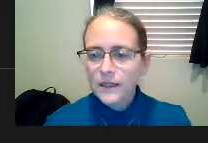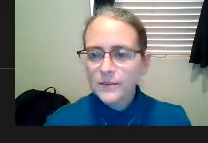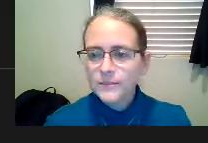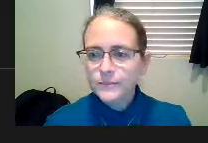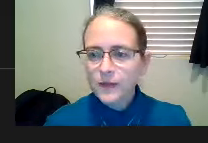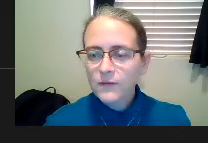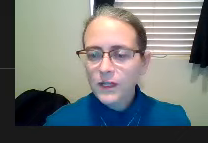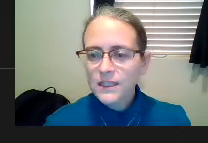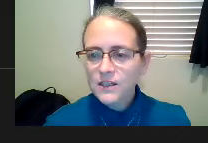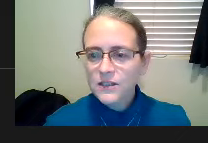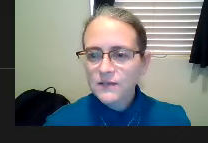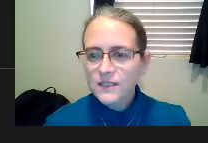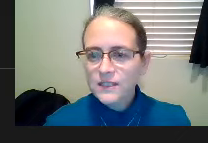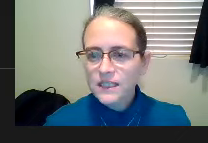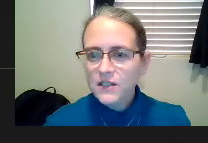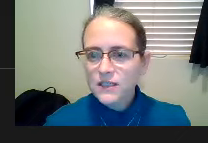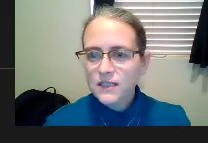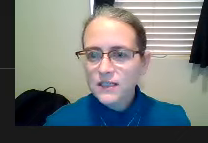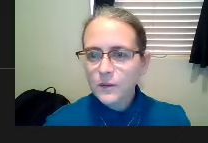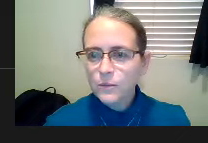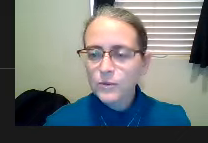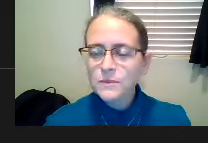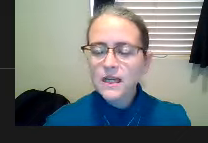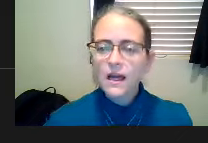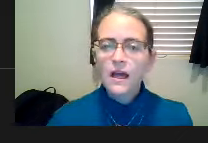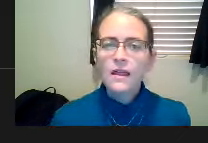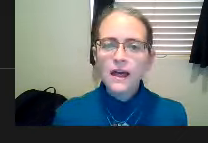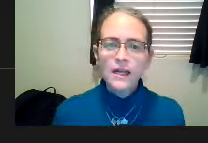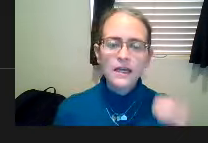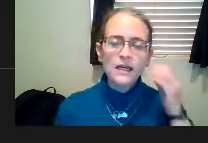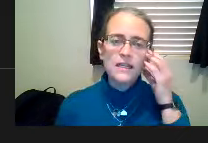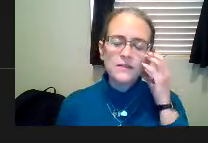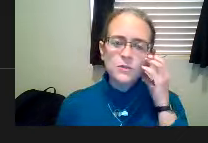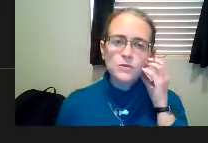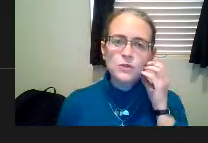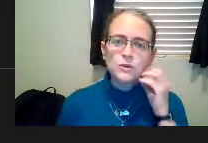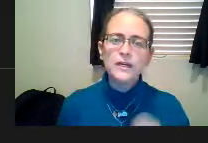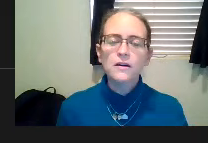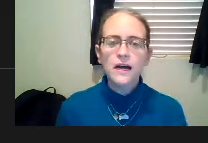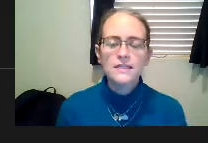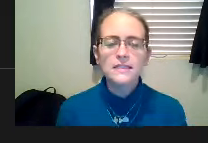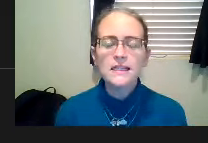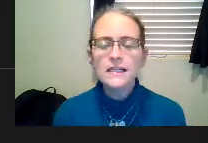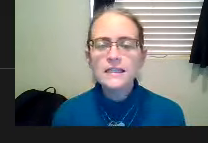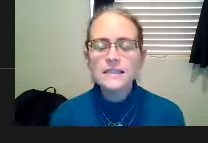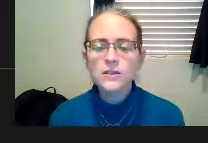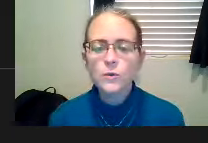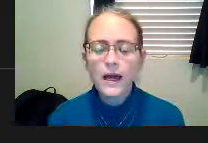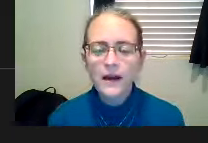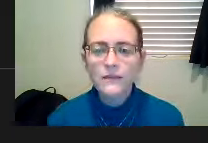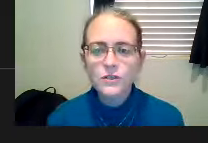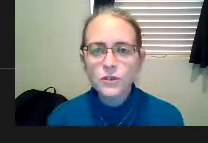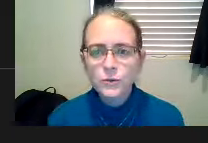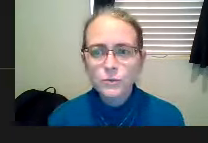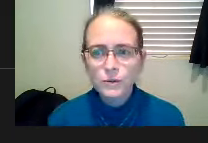our volunteers and facilitators into their rooms, then individuals who are here as attendants,